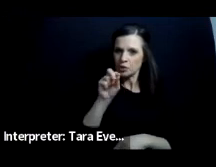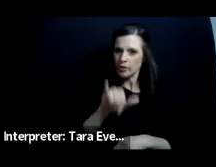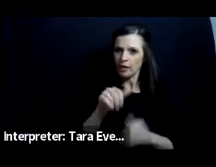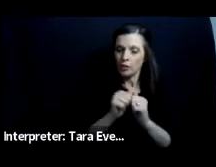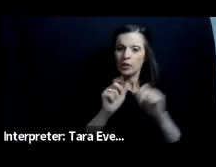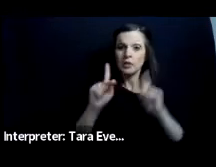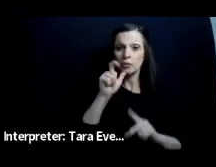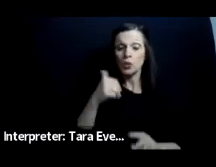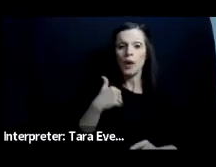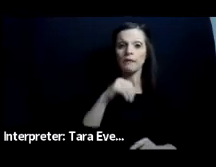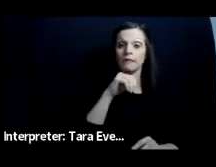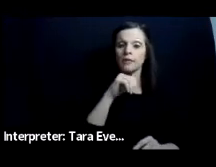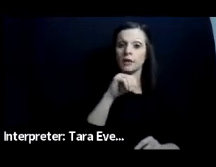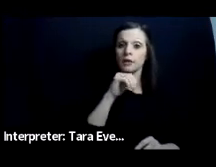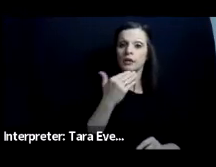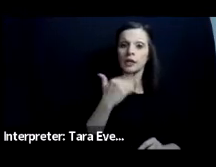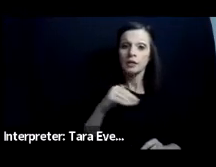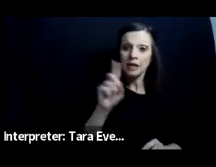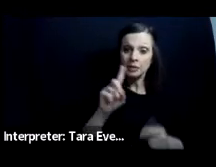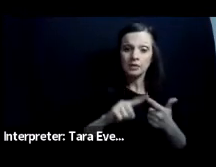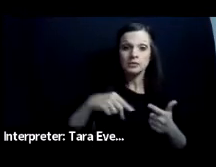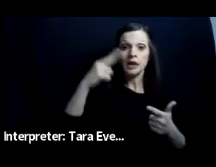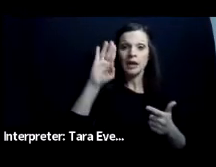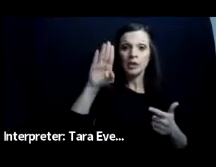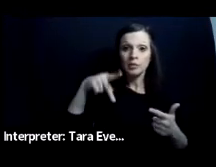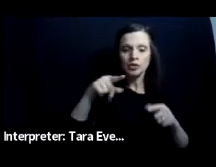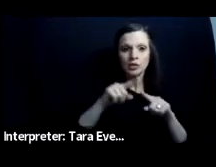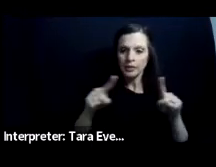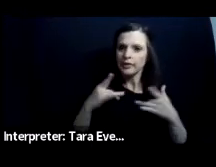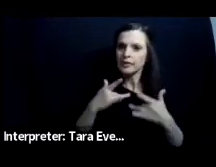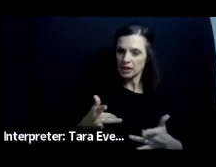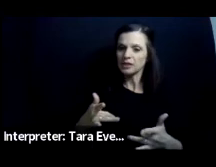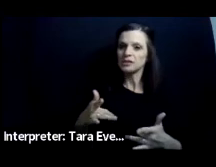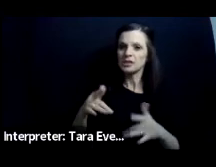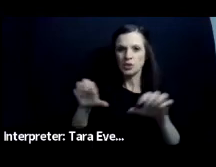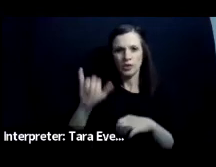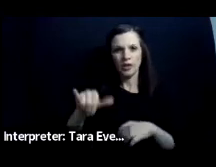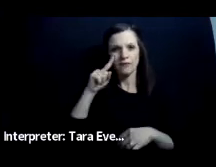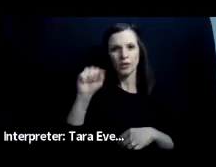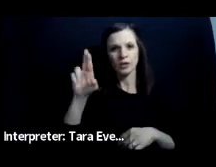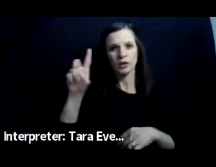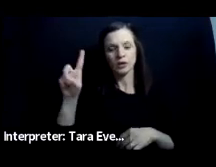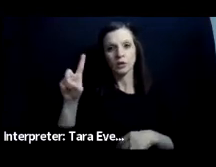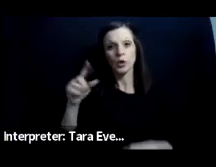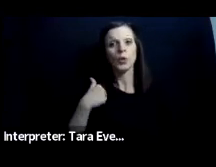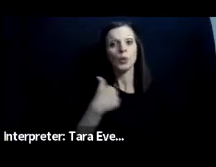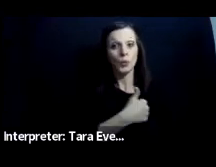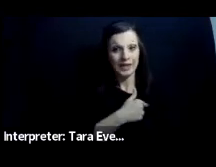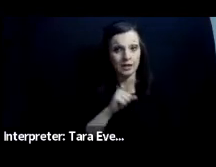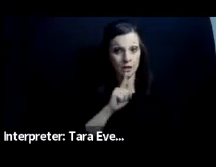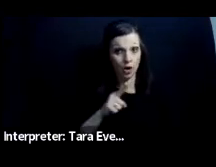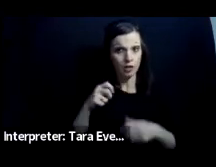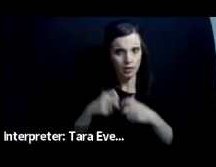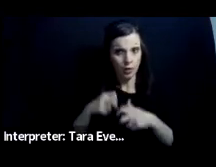medication for substance use disorders. So I'll leave you with that. We are the problem, but we can